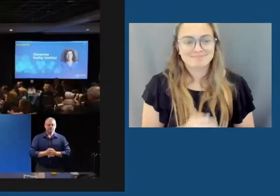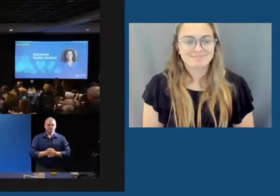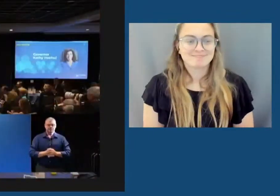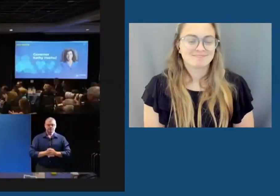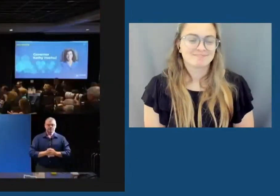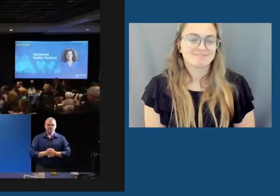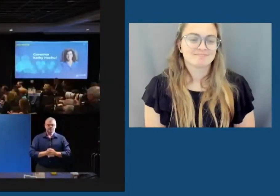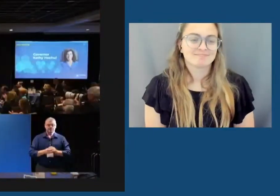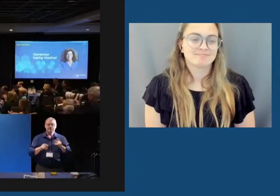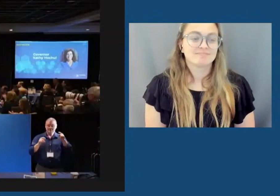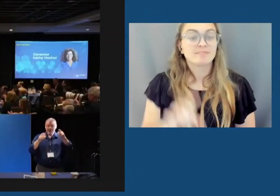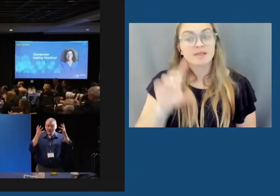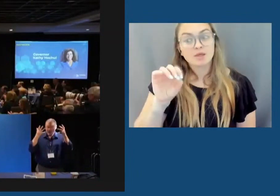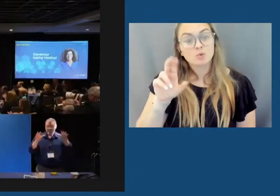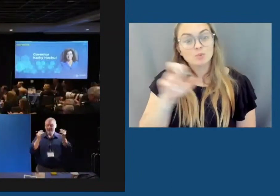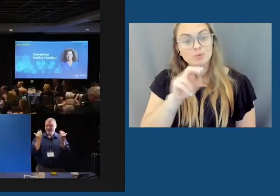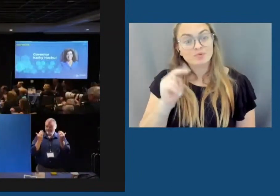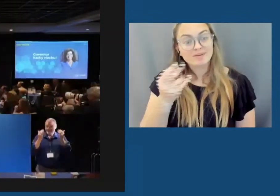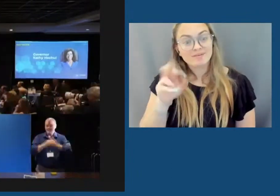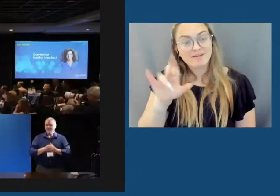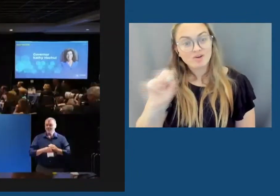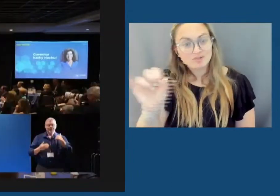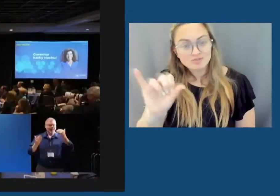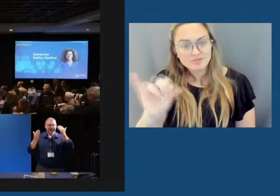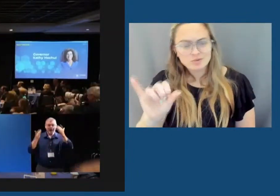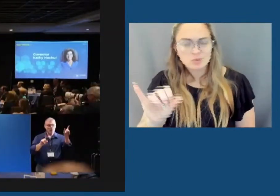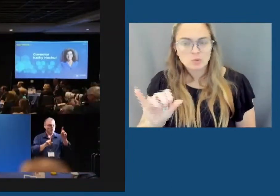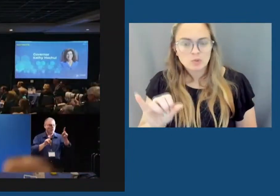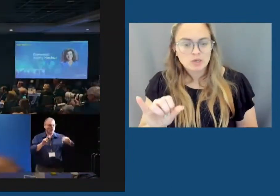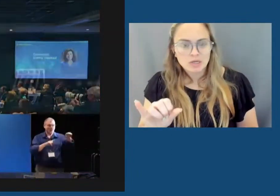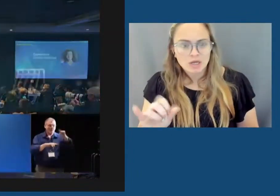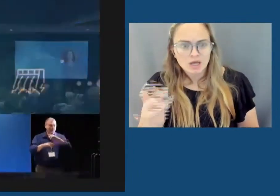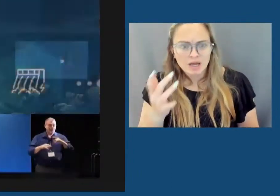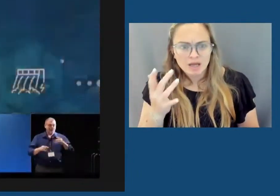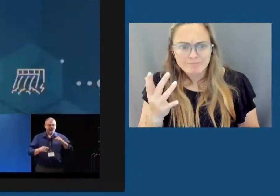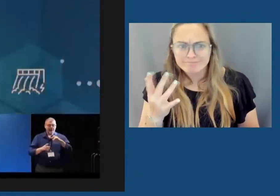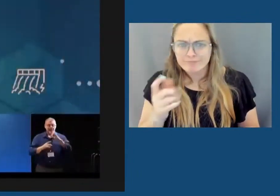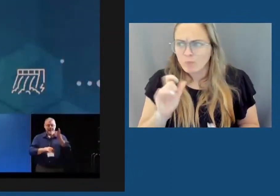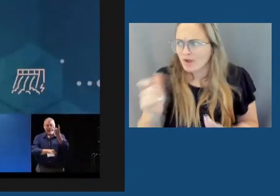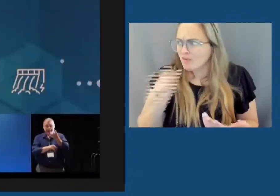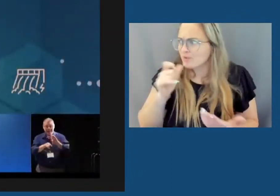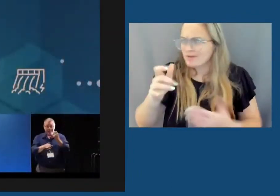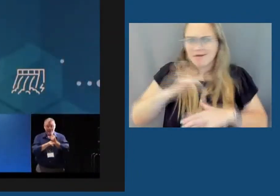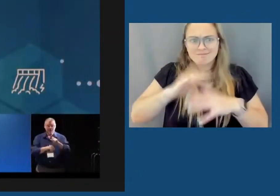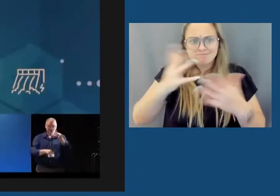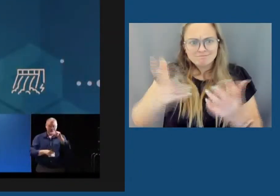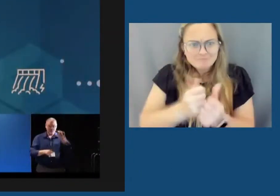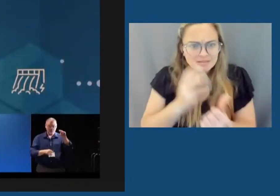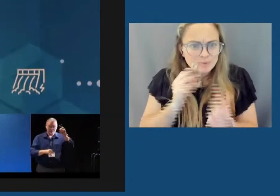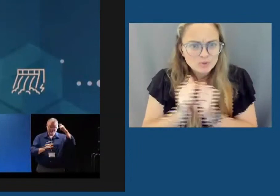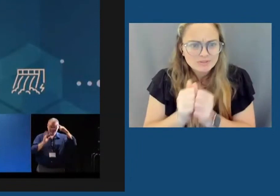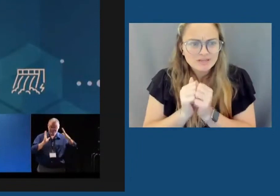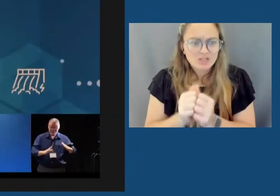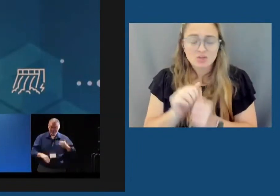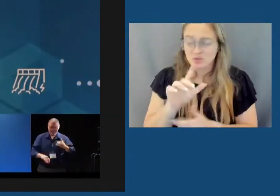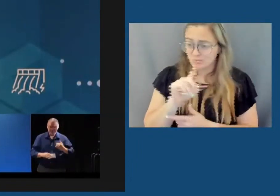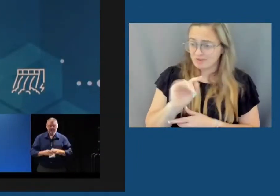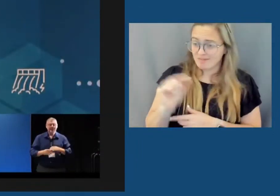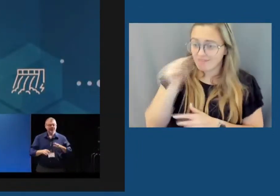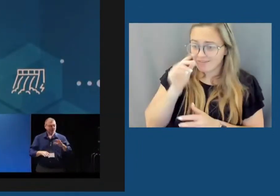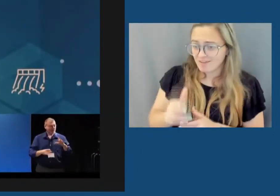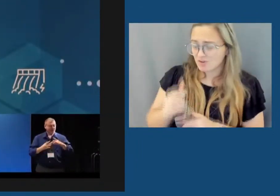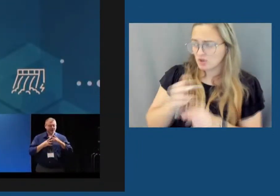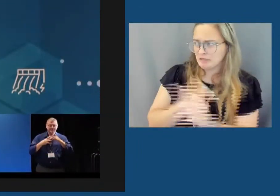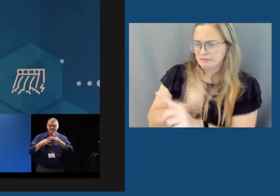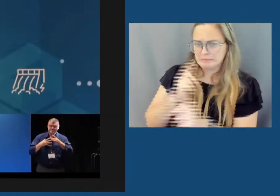And Doreen Harris. I don't know where we have not been together. As you mentioned, 8 years as lieutenant governor, really took me to so